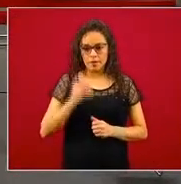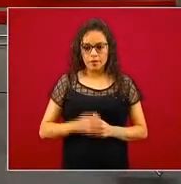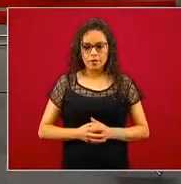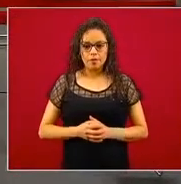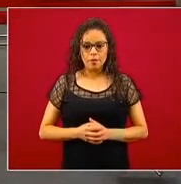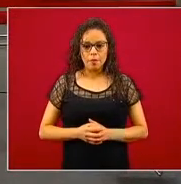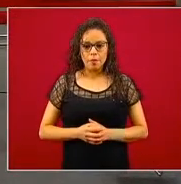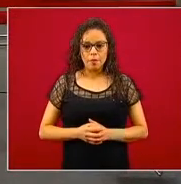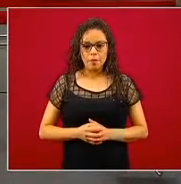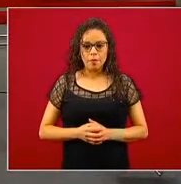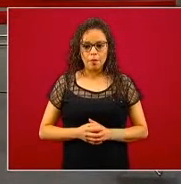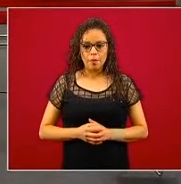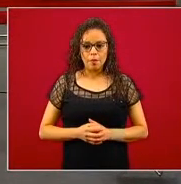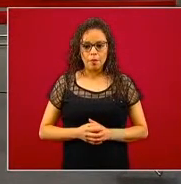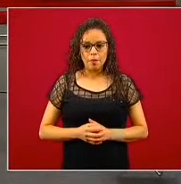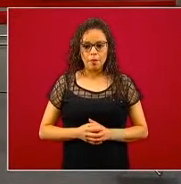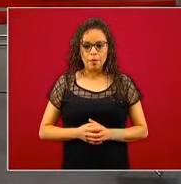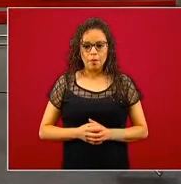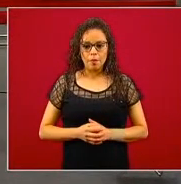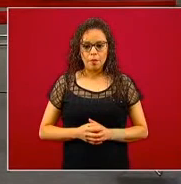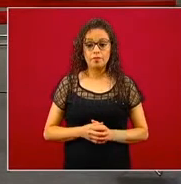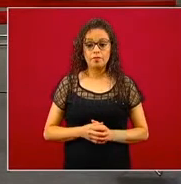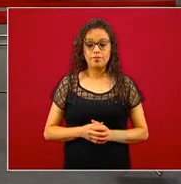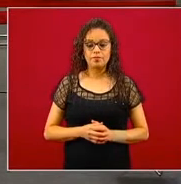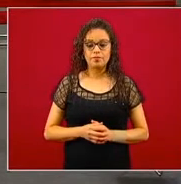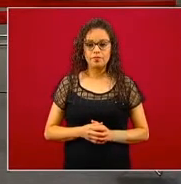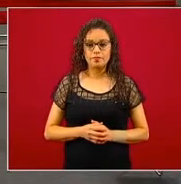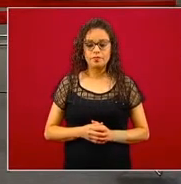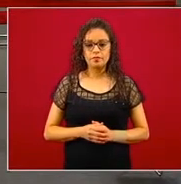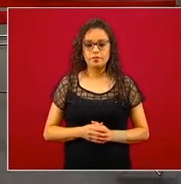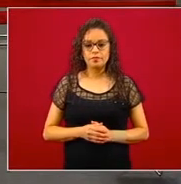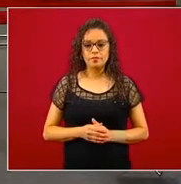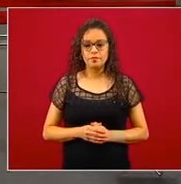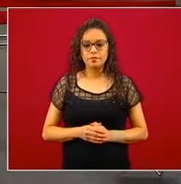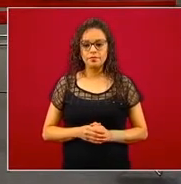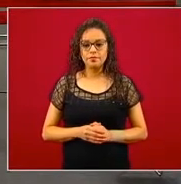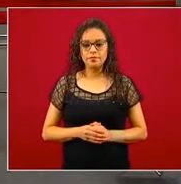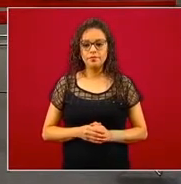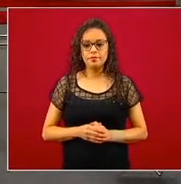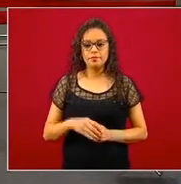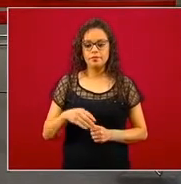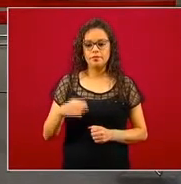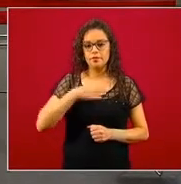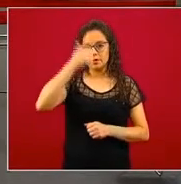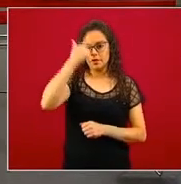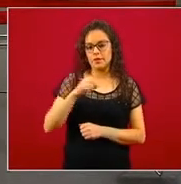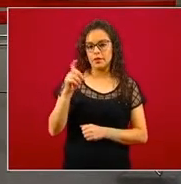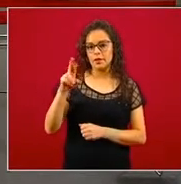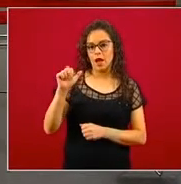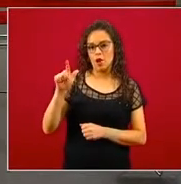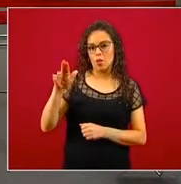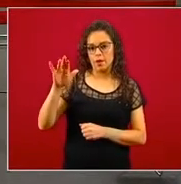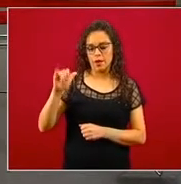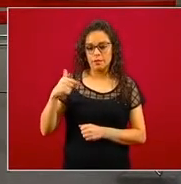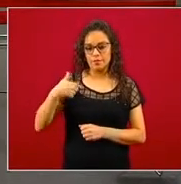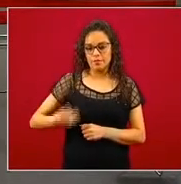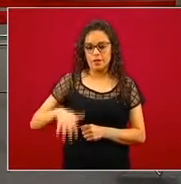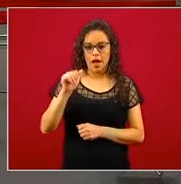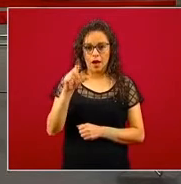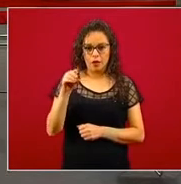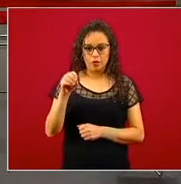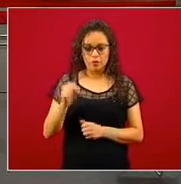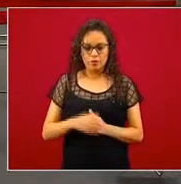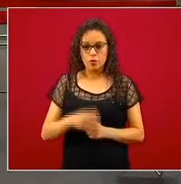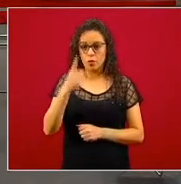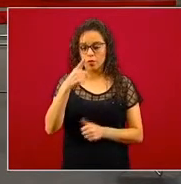other populations with different characteristics. So in a nutshell, this is, of course, giving us